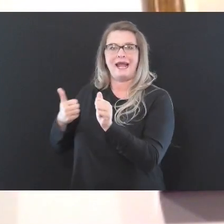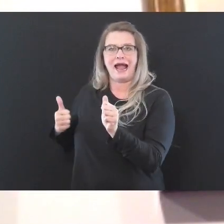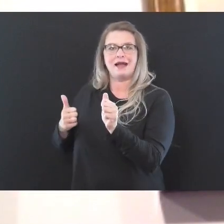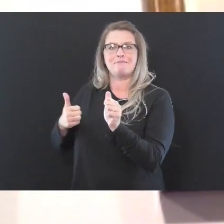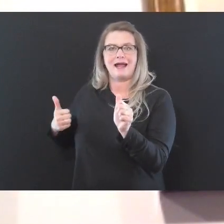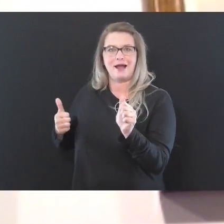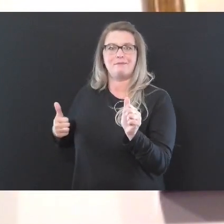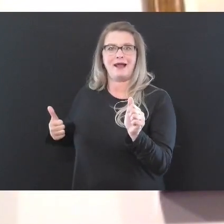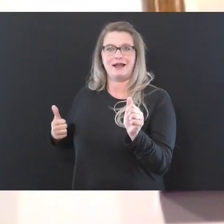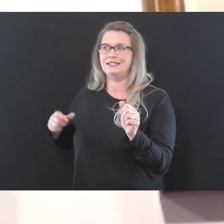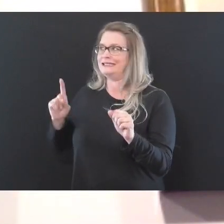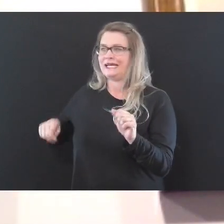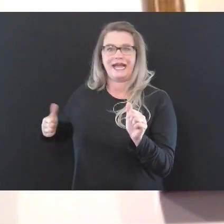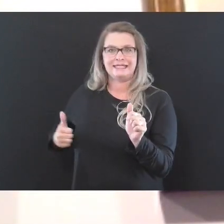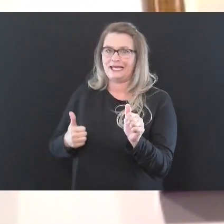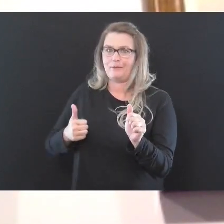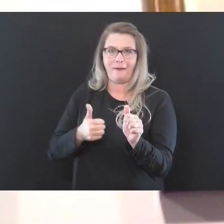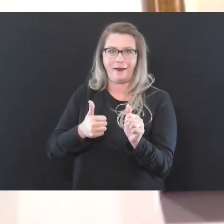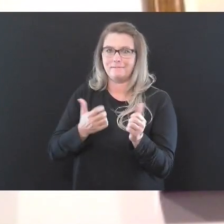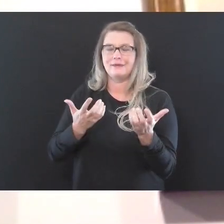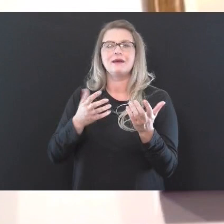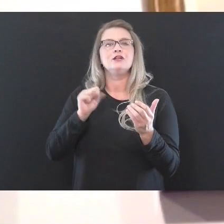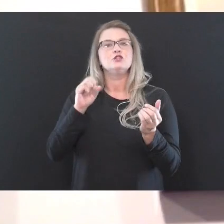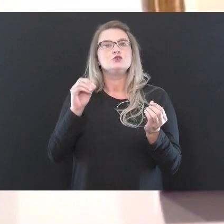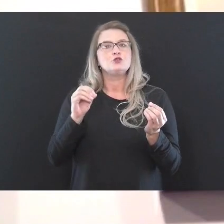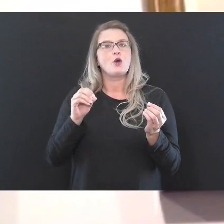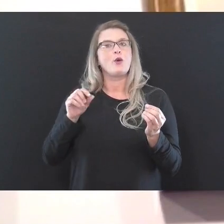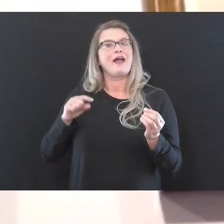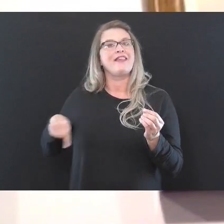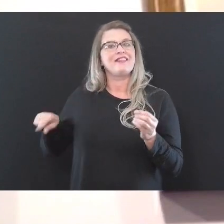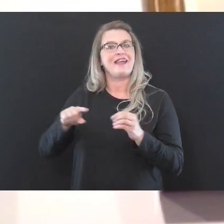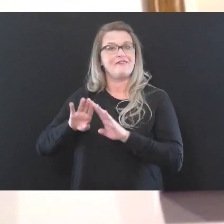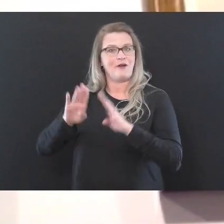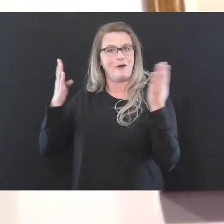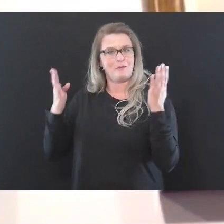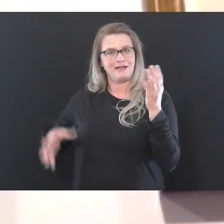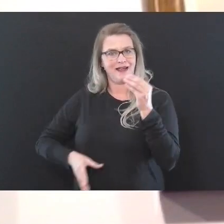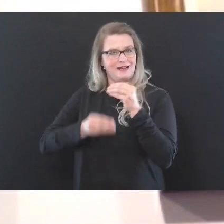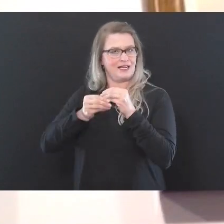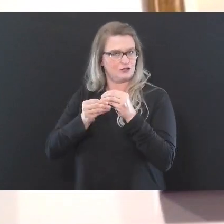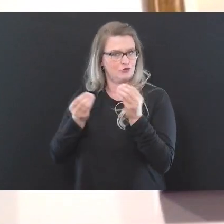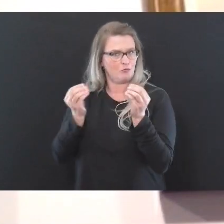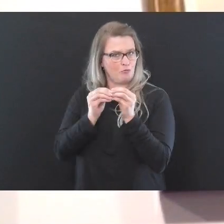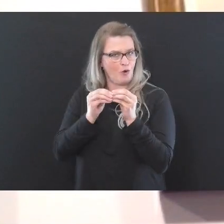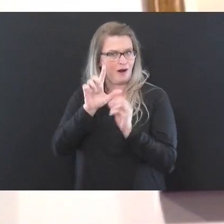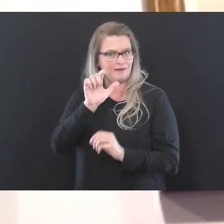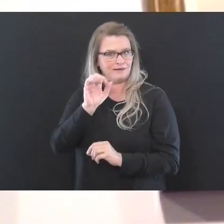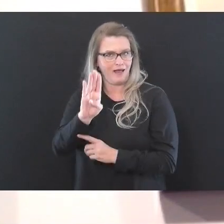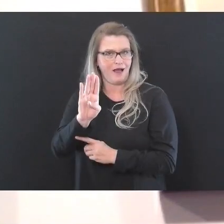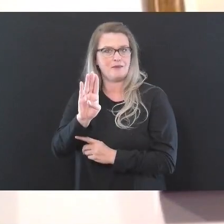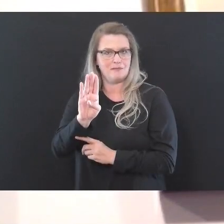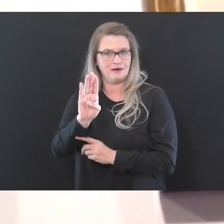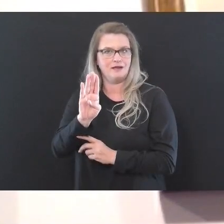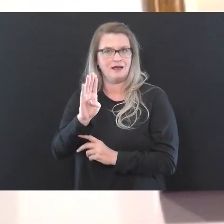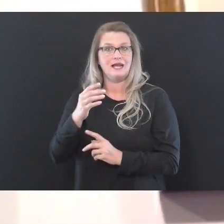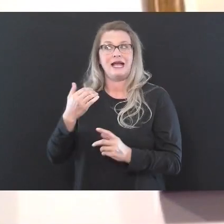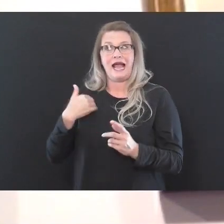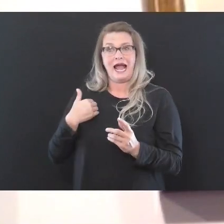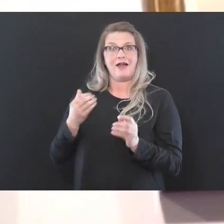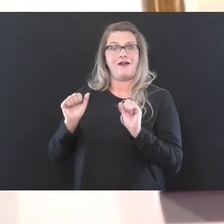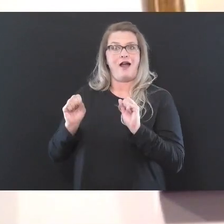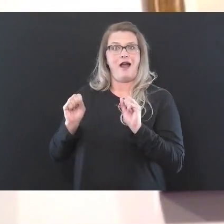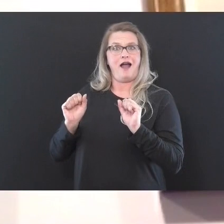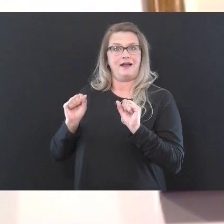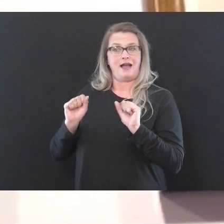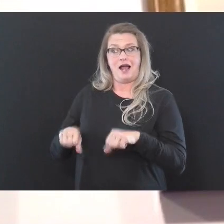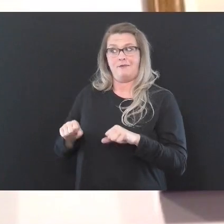have trouble keeping up with the demand. So they've opened additional laboratories and have more capacity to